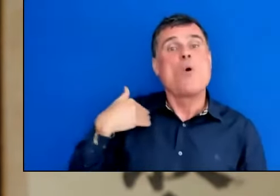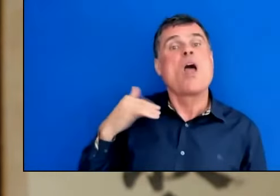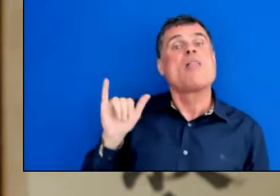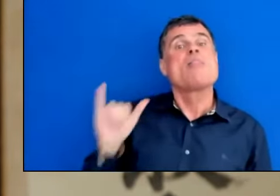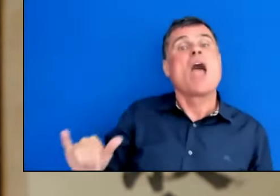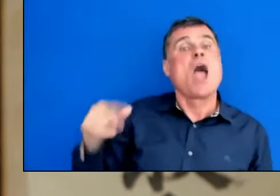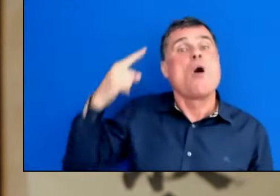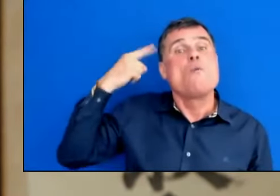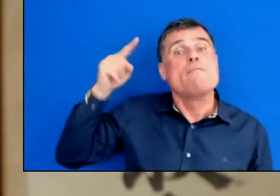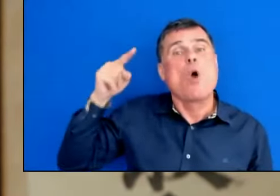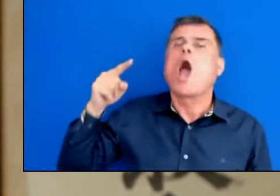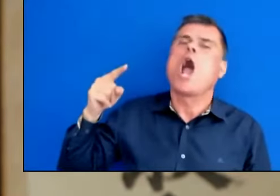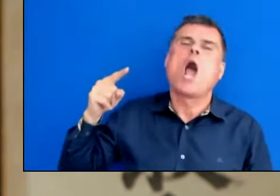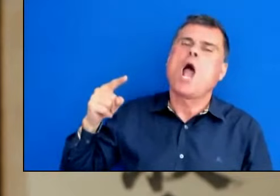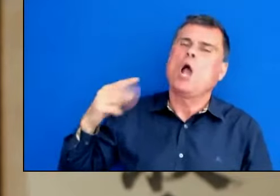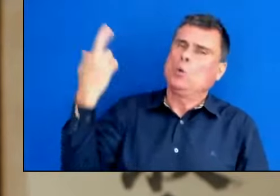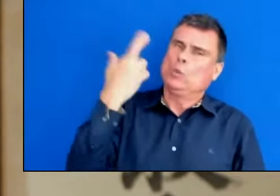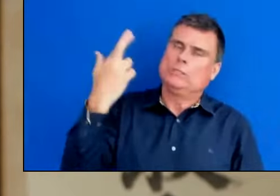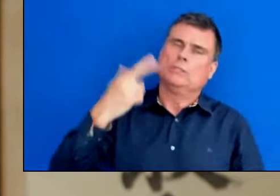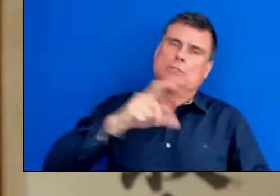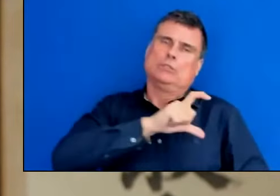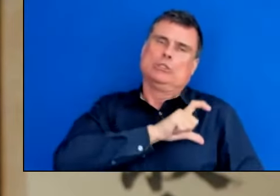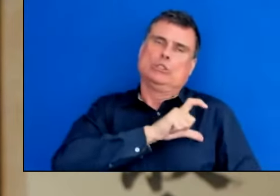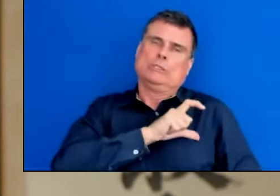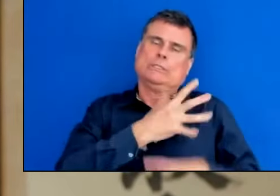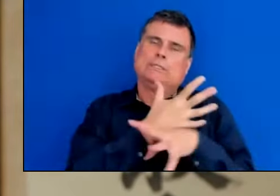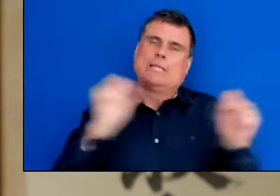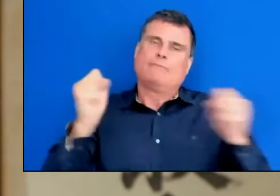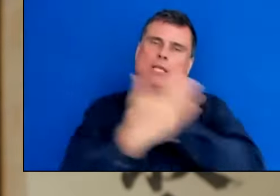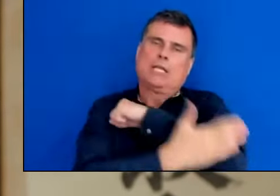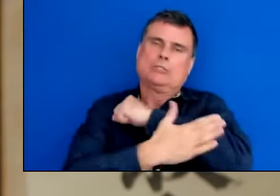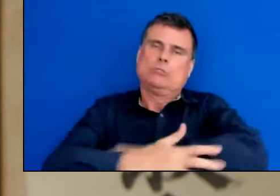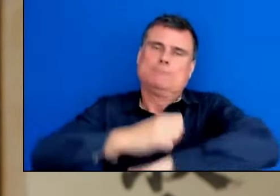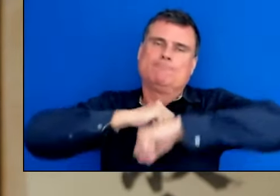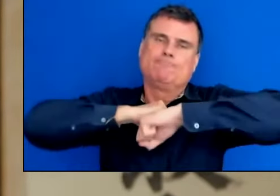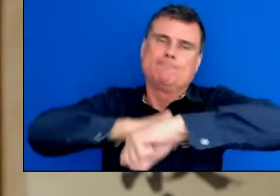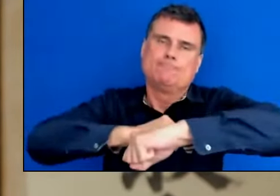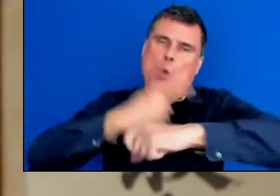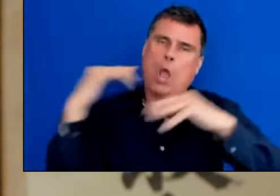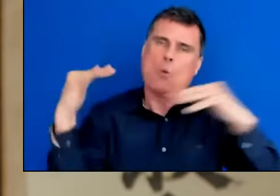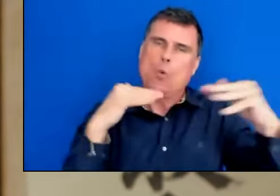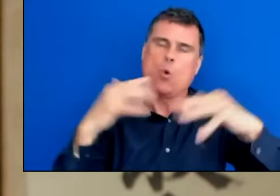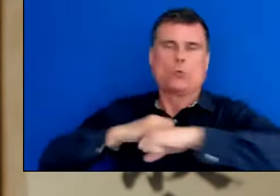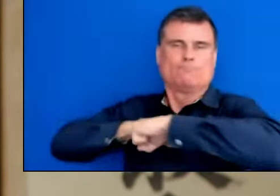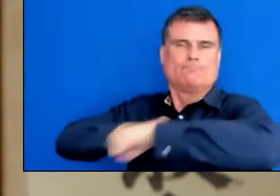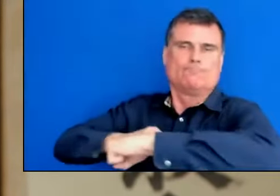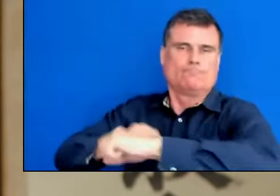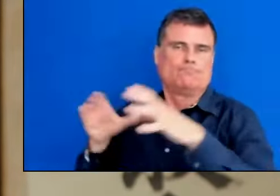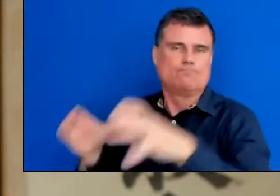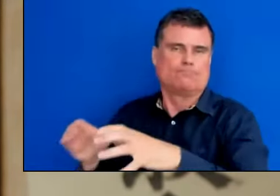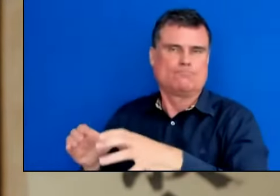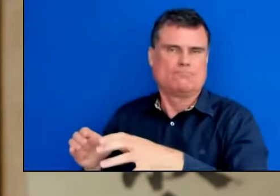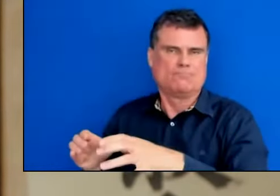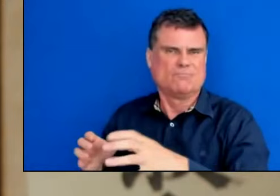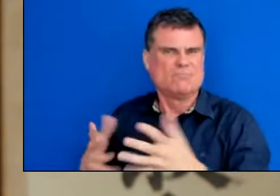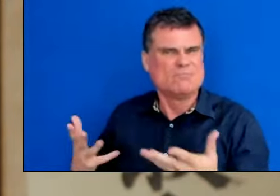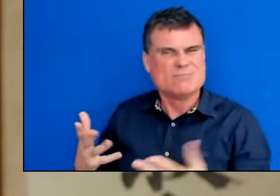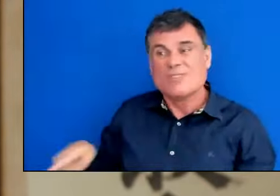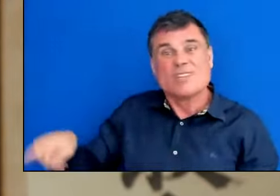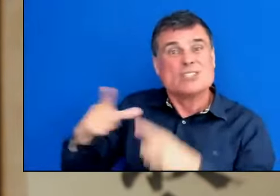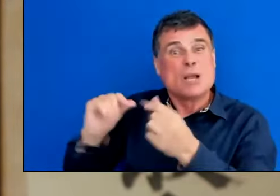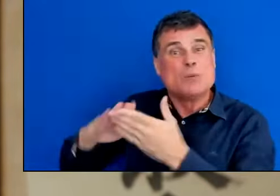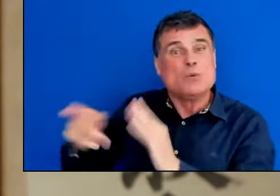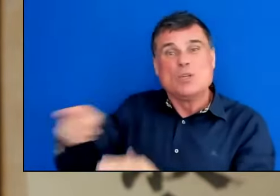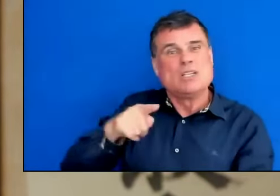security. This racist policy stripped many Japanese Canadians of their dignity and self-worth, and resulted